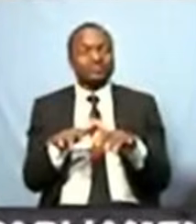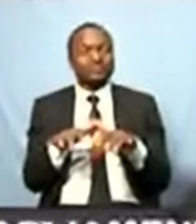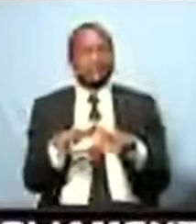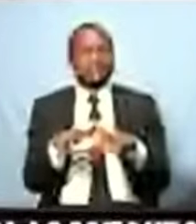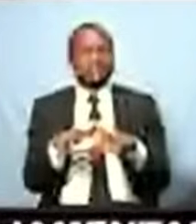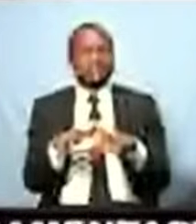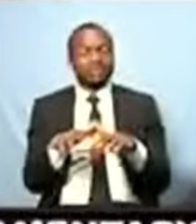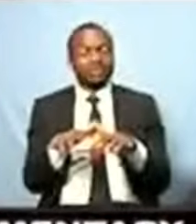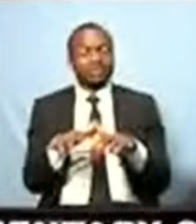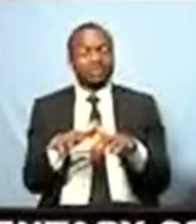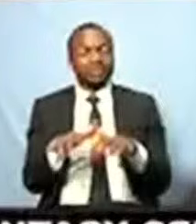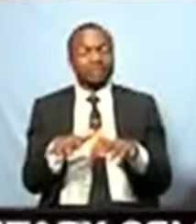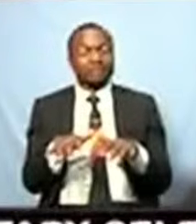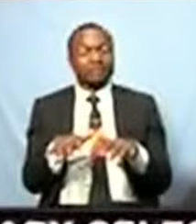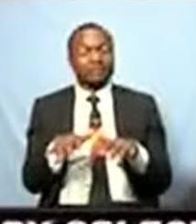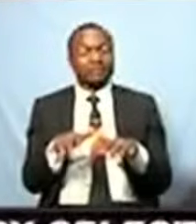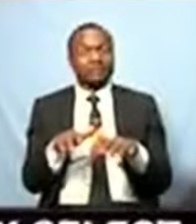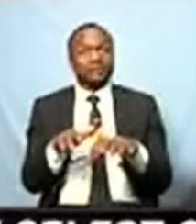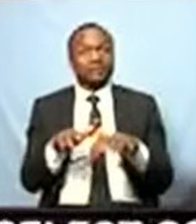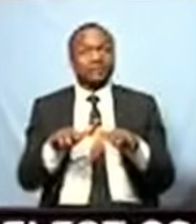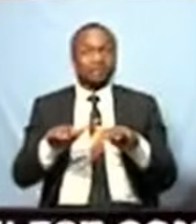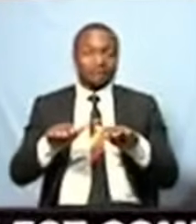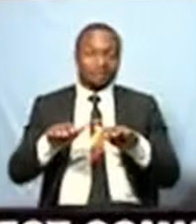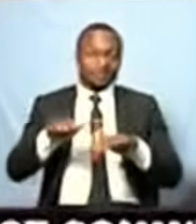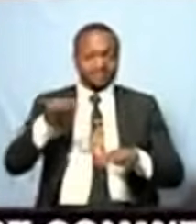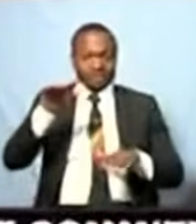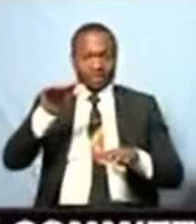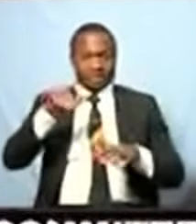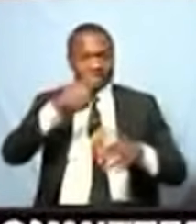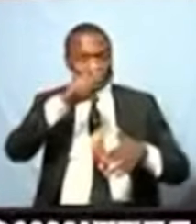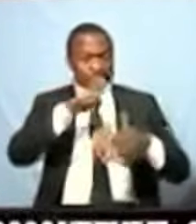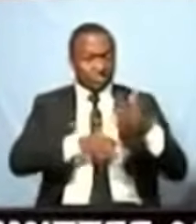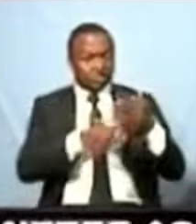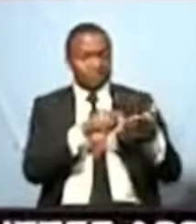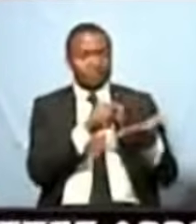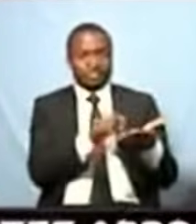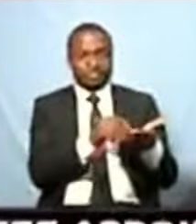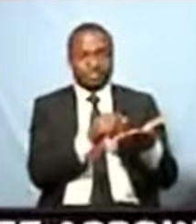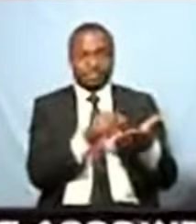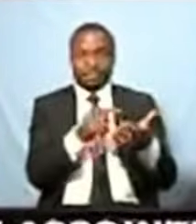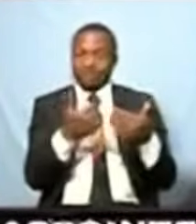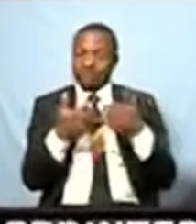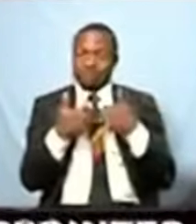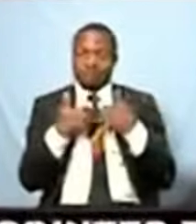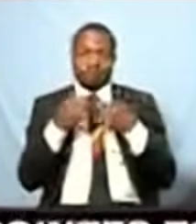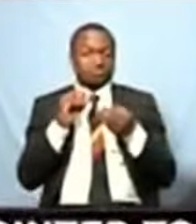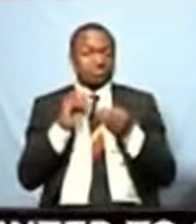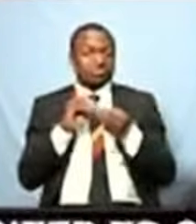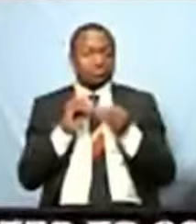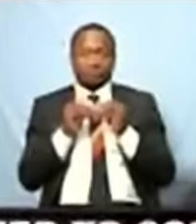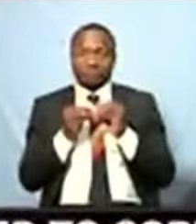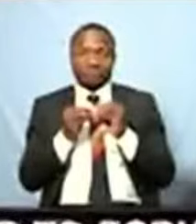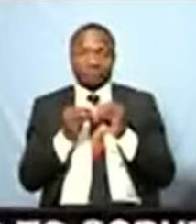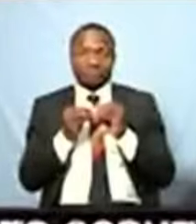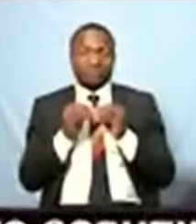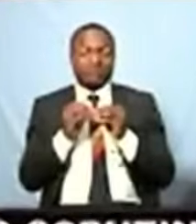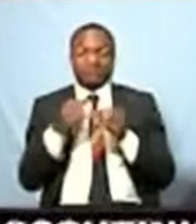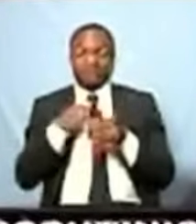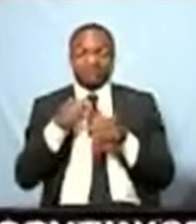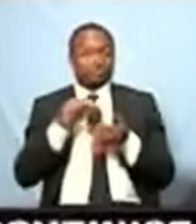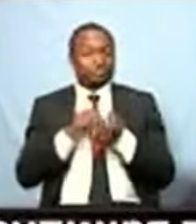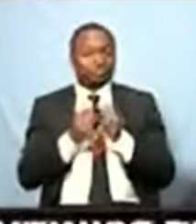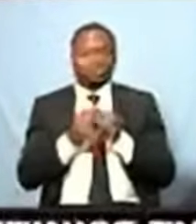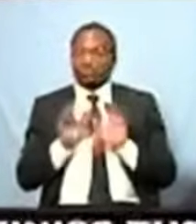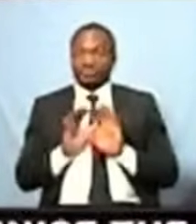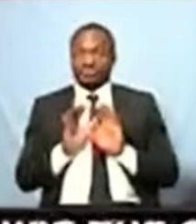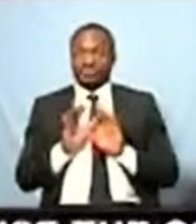outweigh the estimated costs alluded above, I have no problem with the proposed amendment. Let